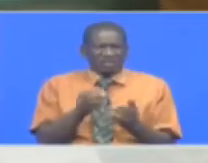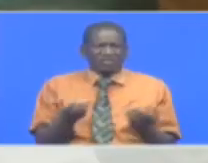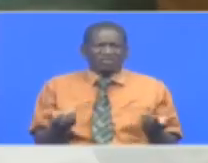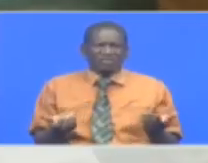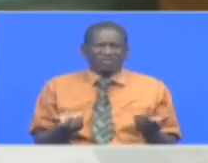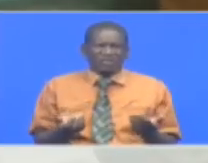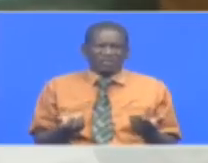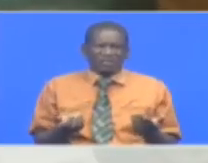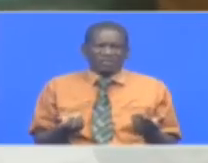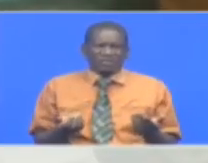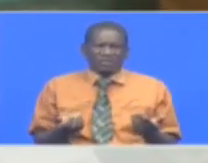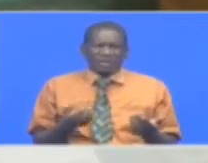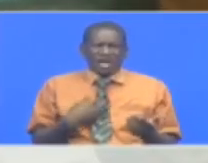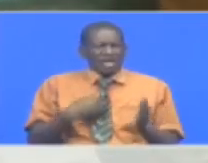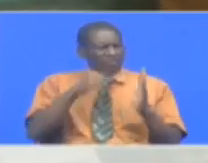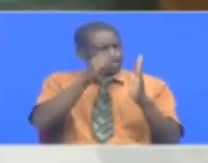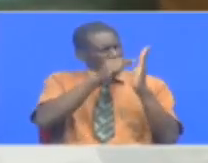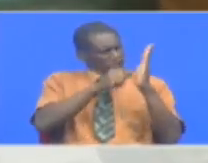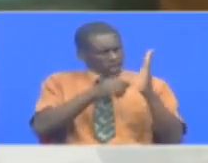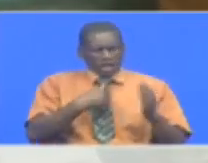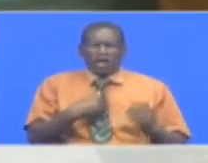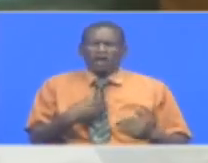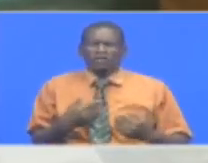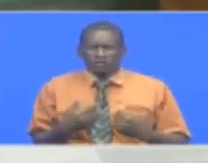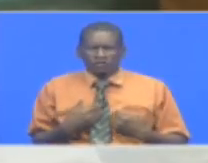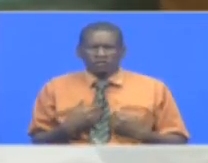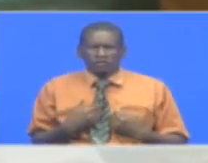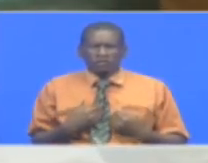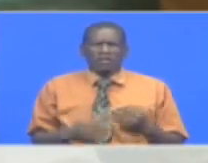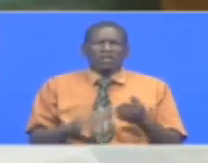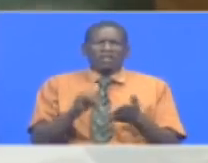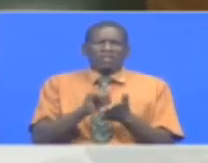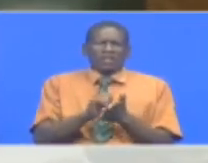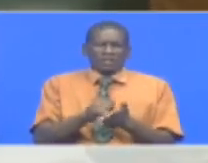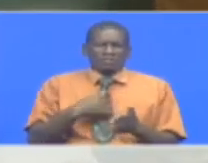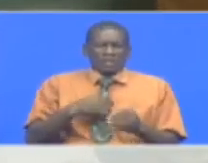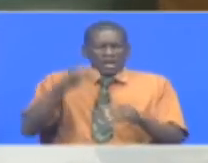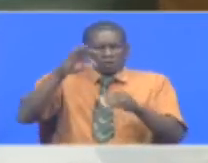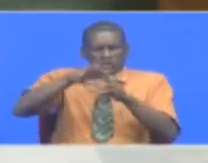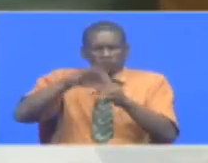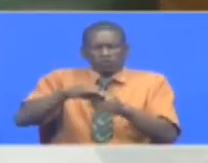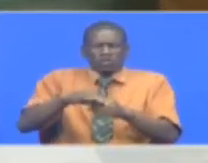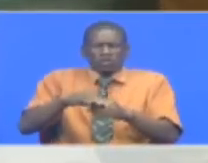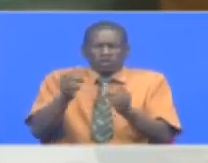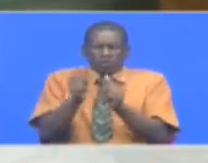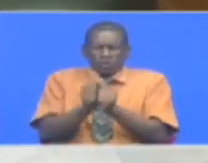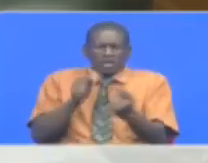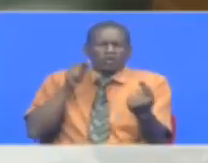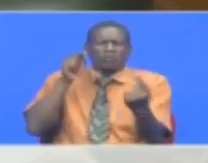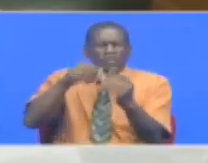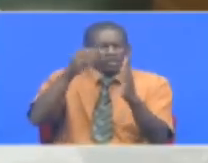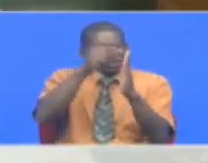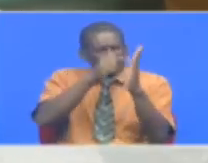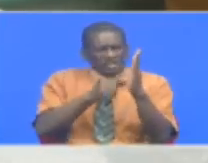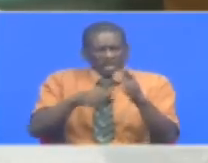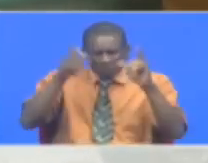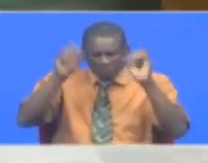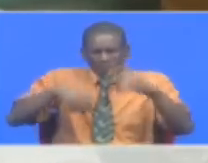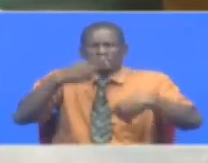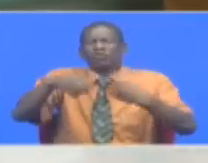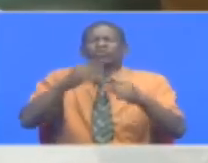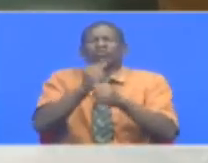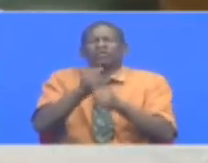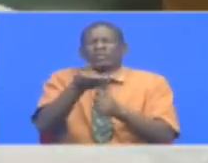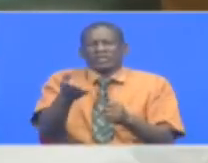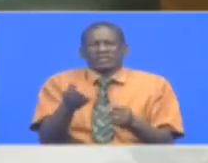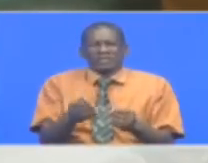I have an agenda that I was elected on, and that work must continue. And